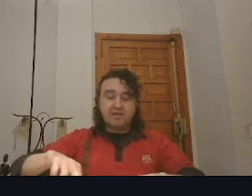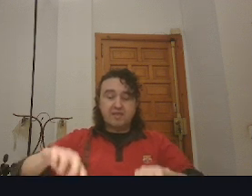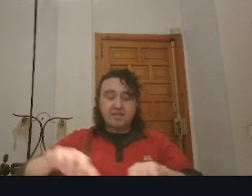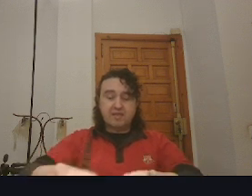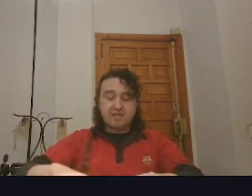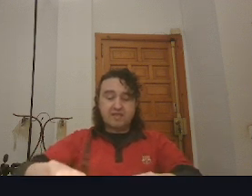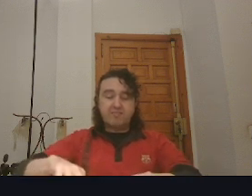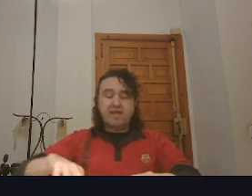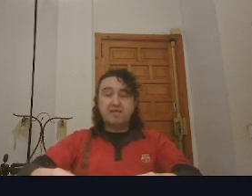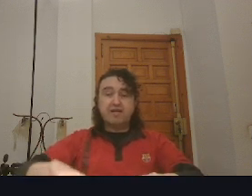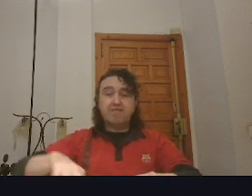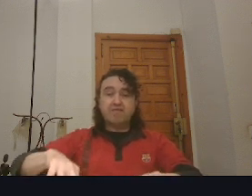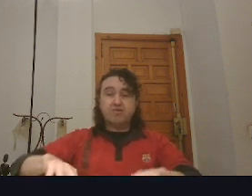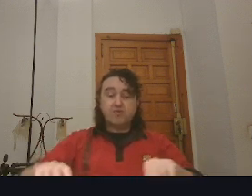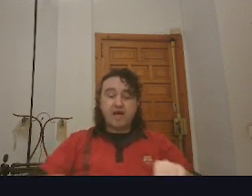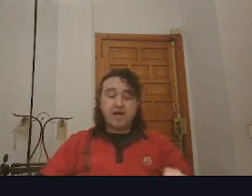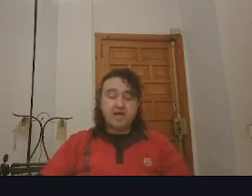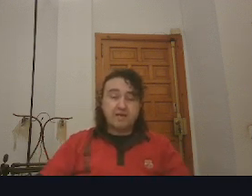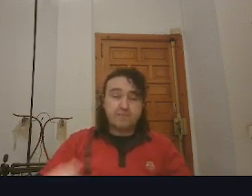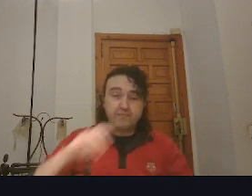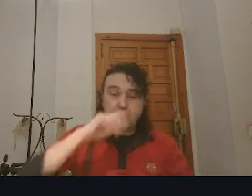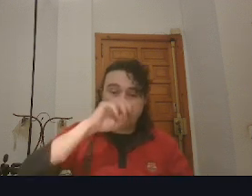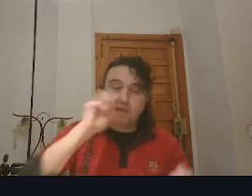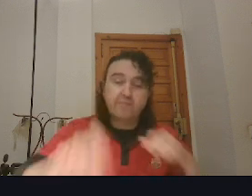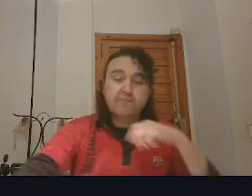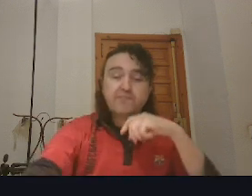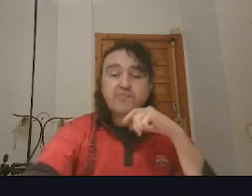This is a plate of tuna.